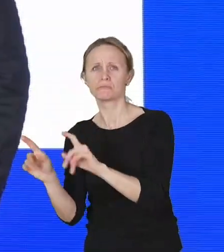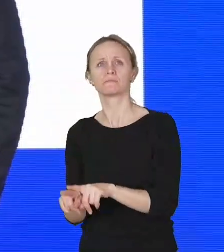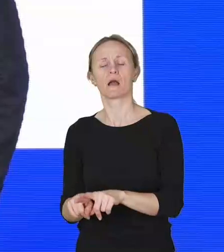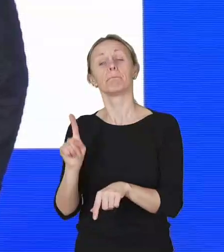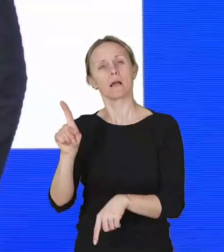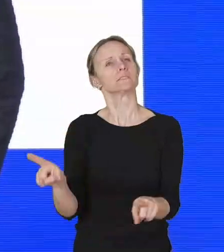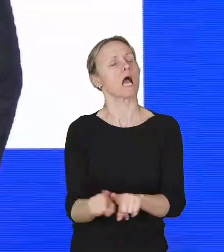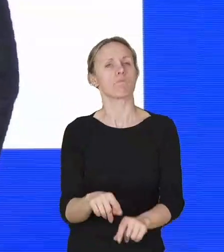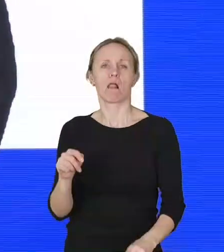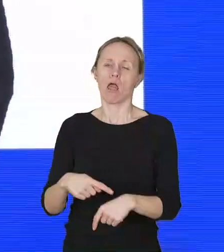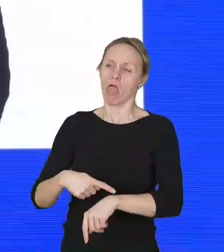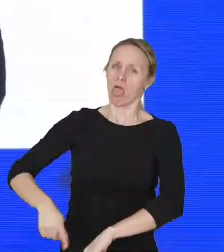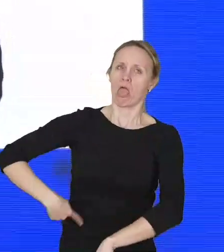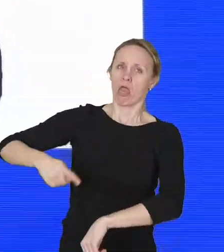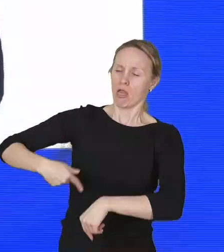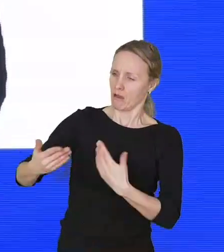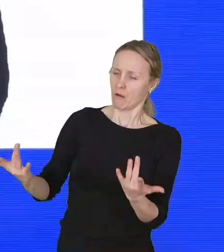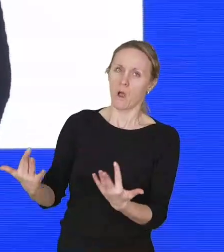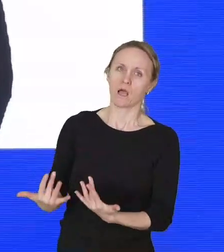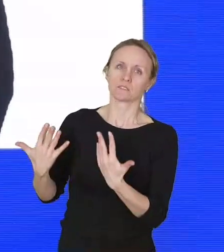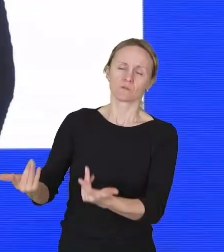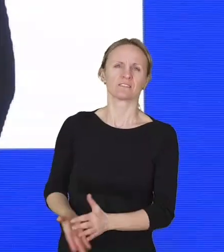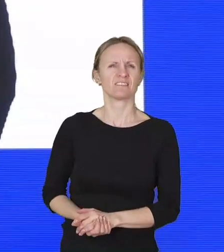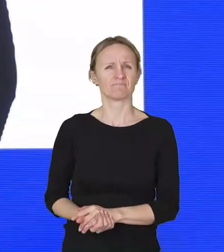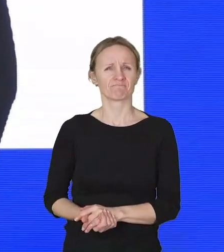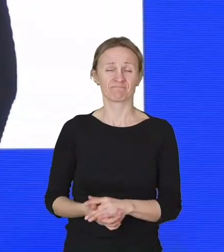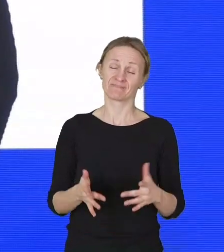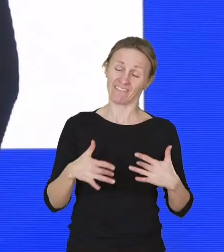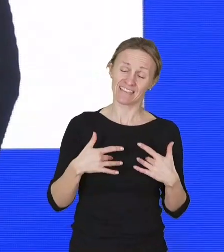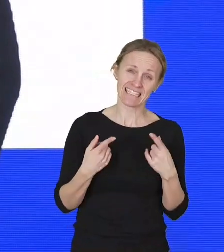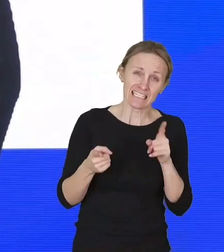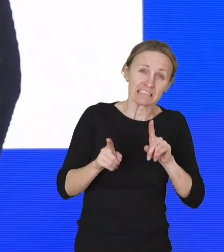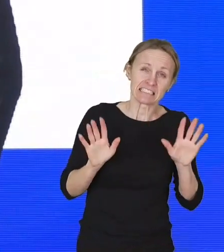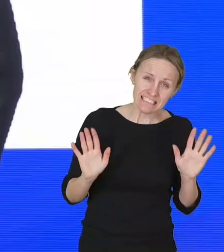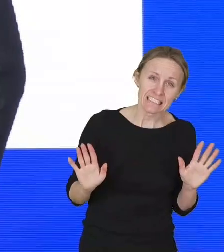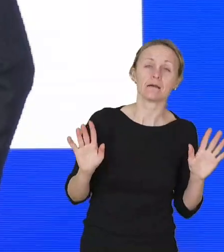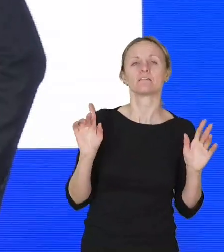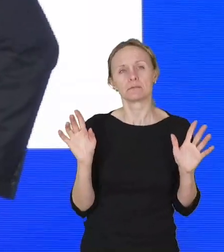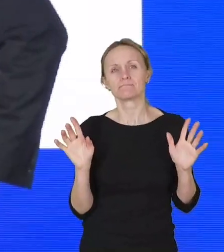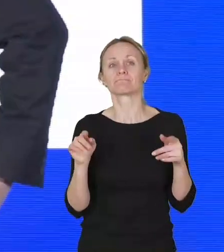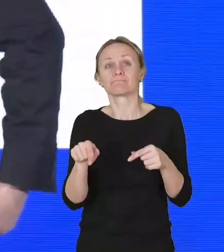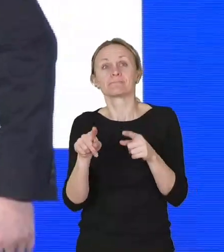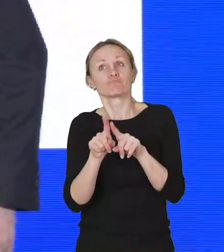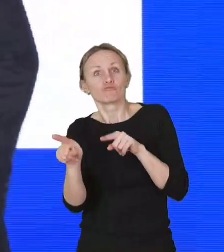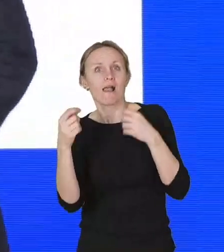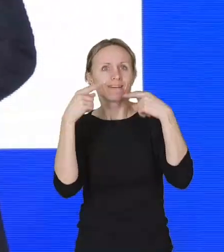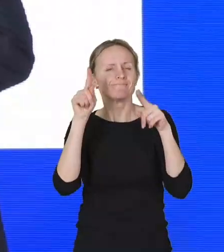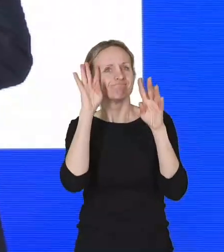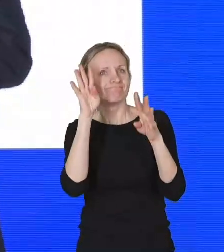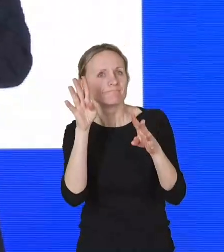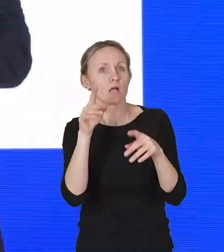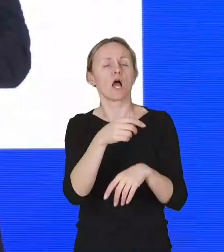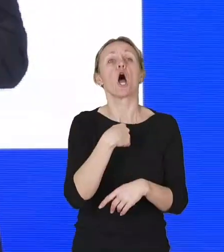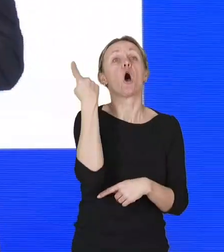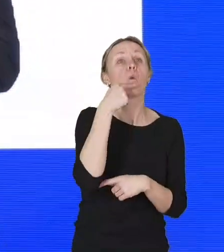Commission departments and other who want to have a concept that